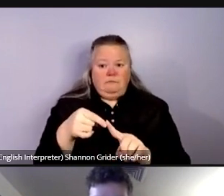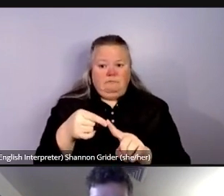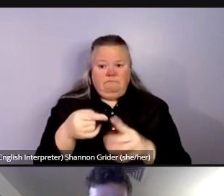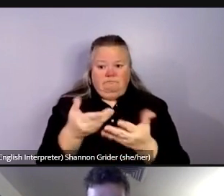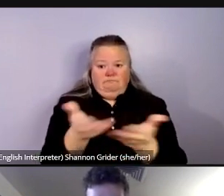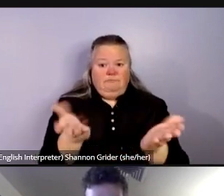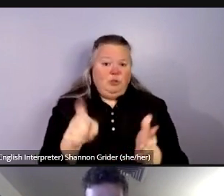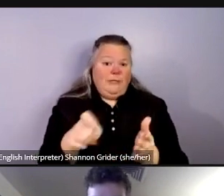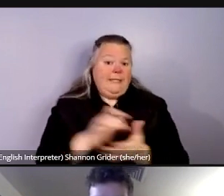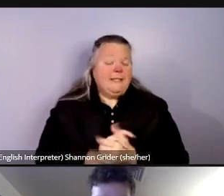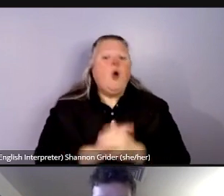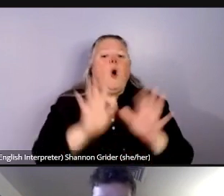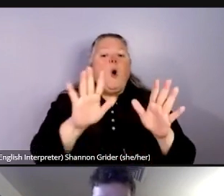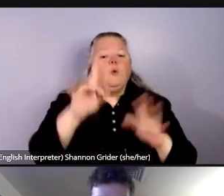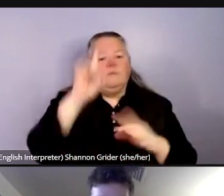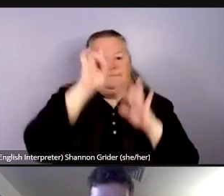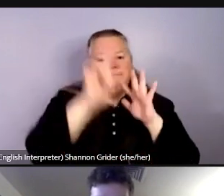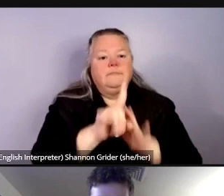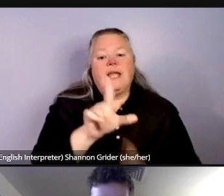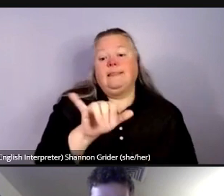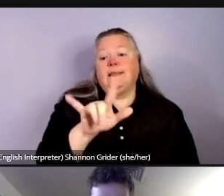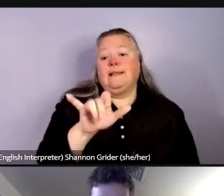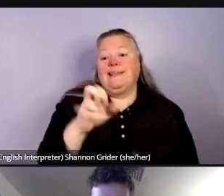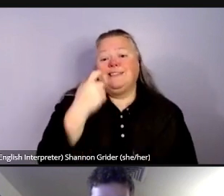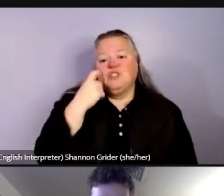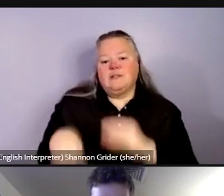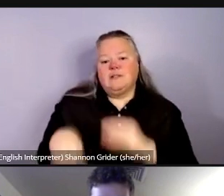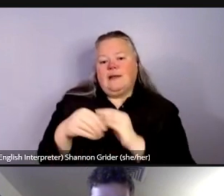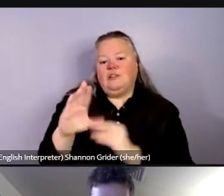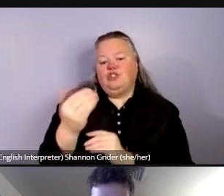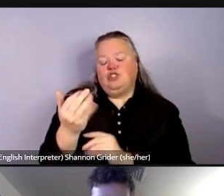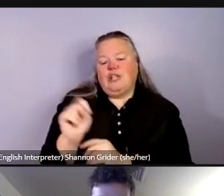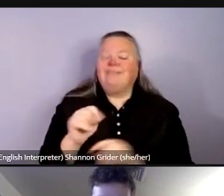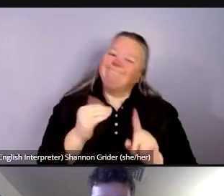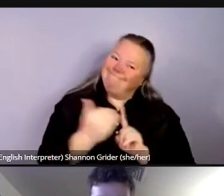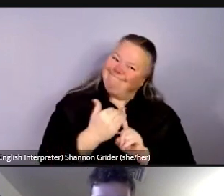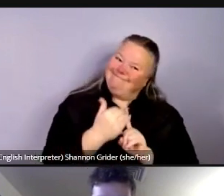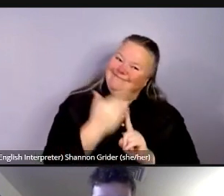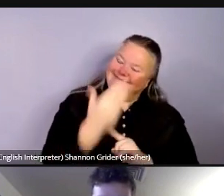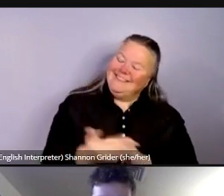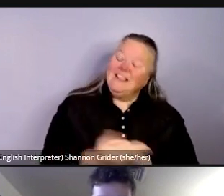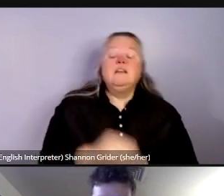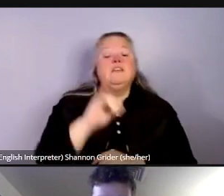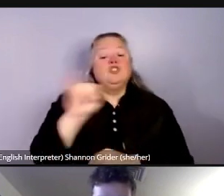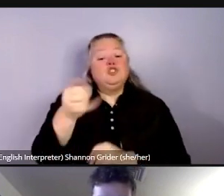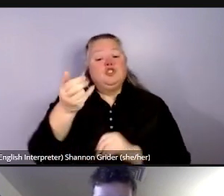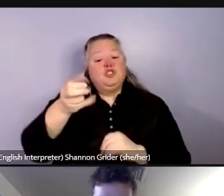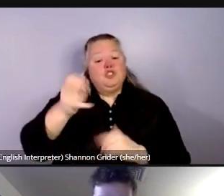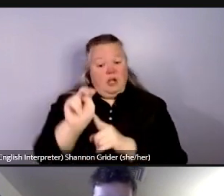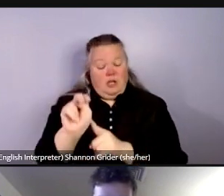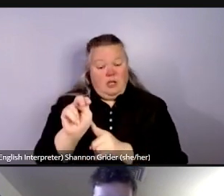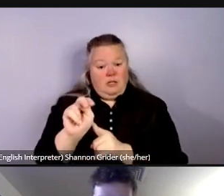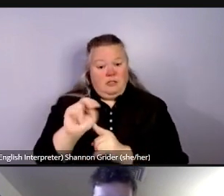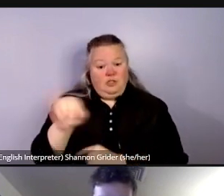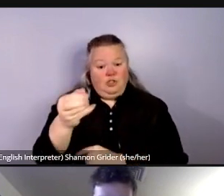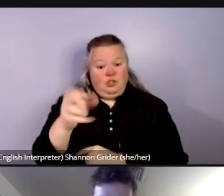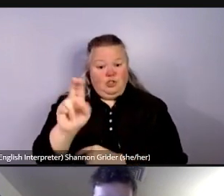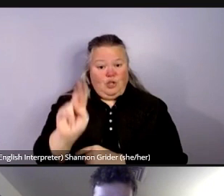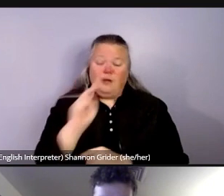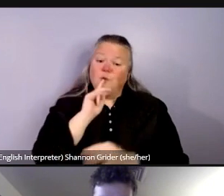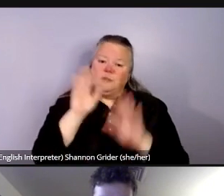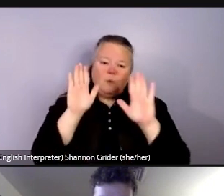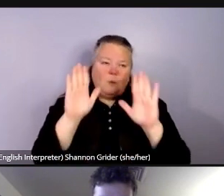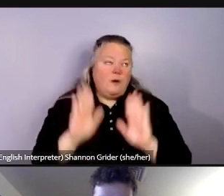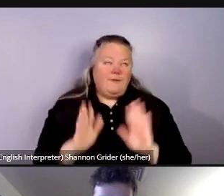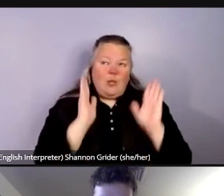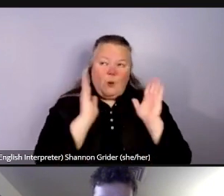whenever you need us. Oh, and Lillian did just put in the chat a great reminder. So John, who is exceptionally organized